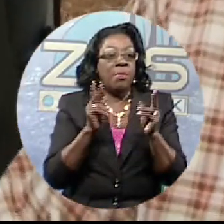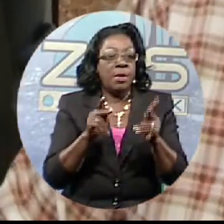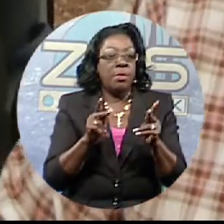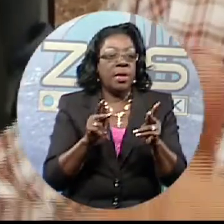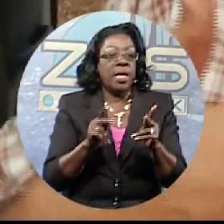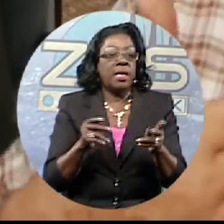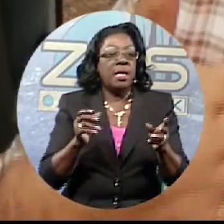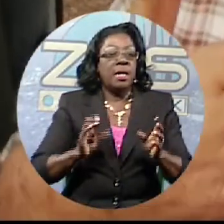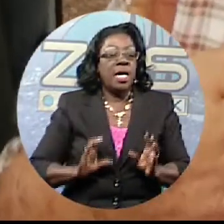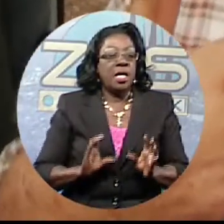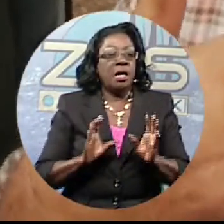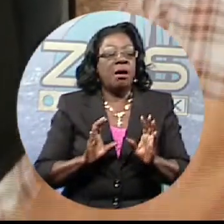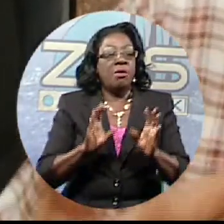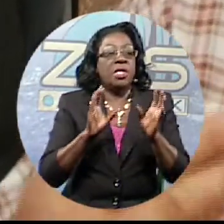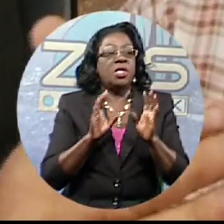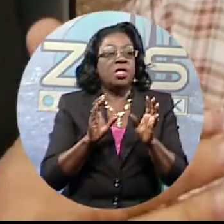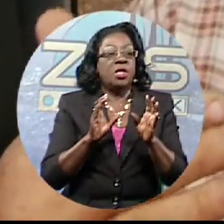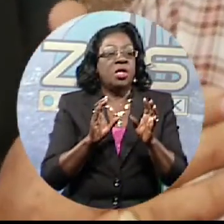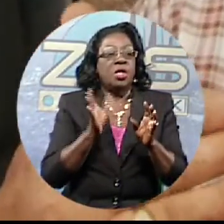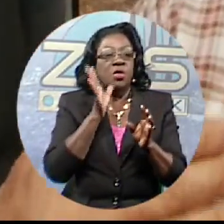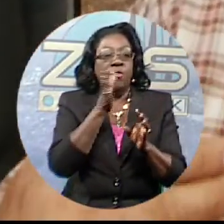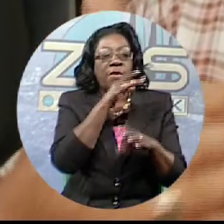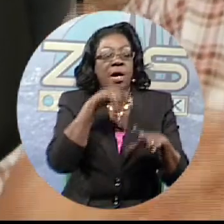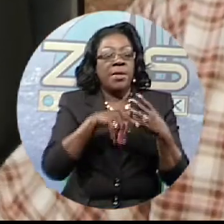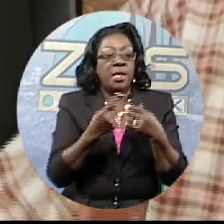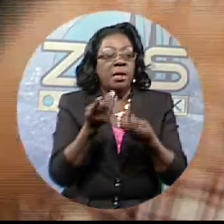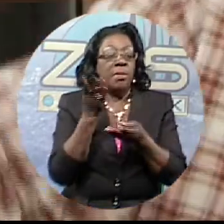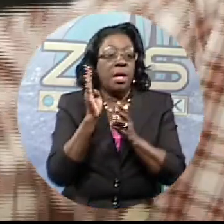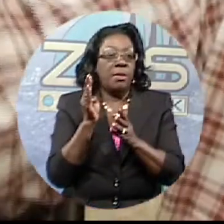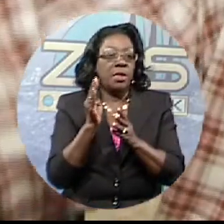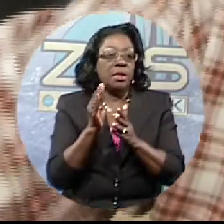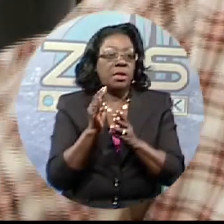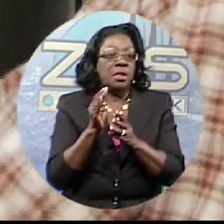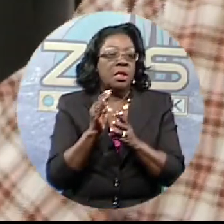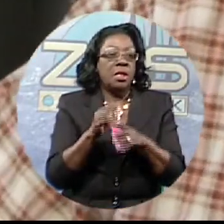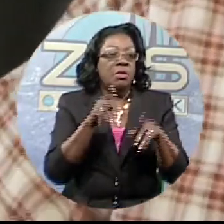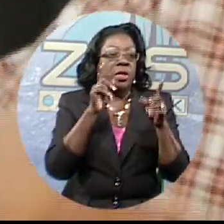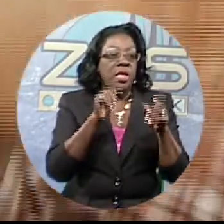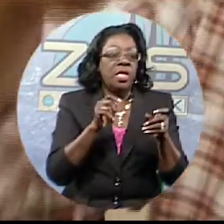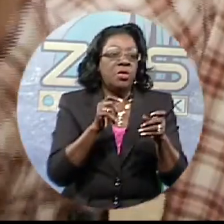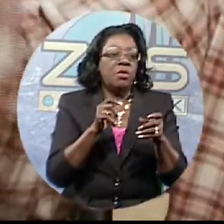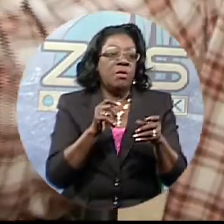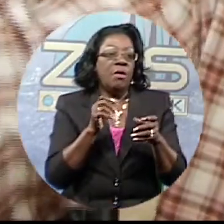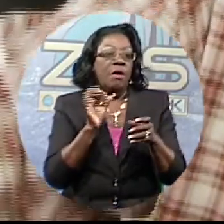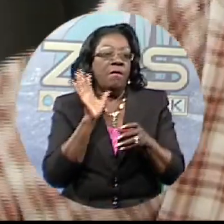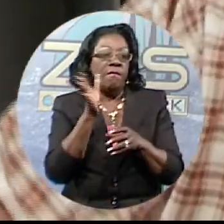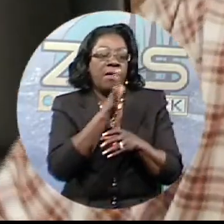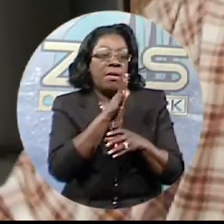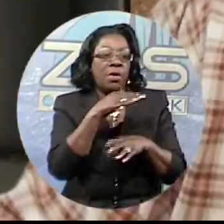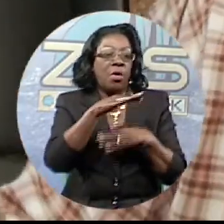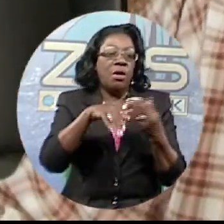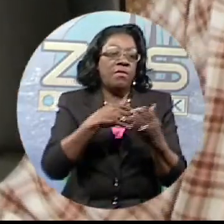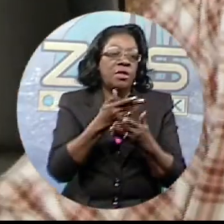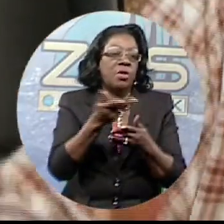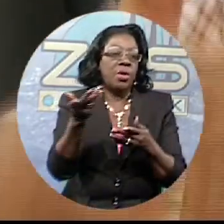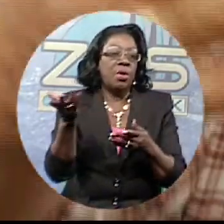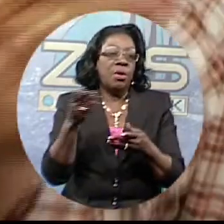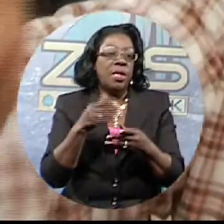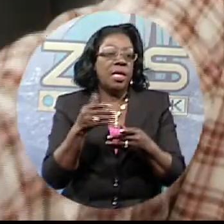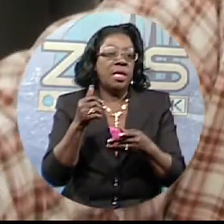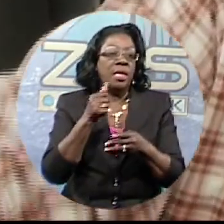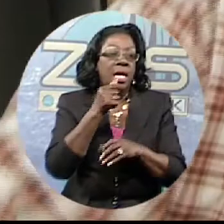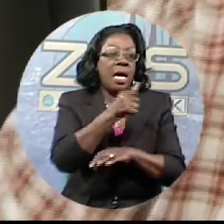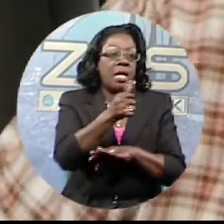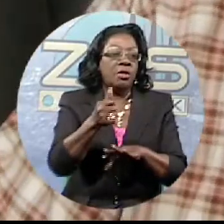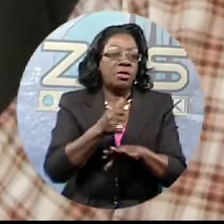into farming. But it is no use to go and say, hey, we need you all to farm and all this stuff going on in Andrus. If when them